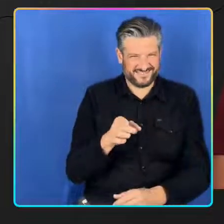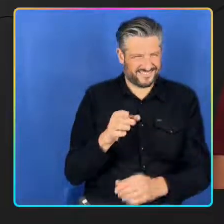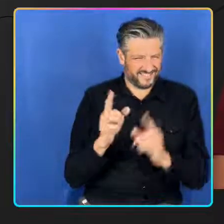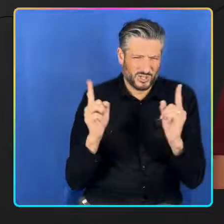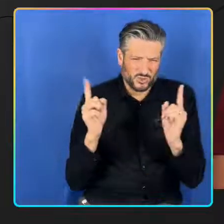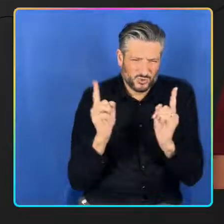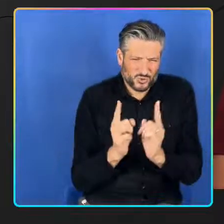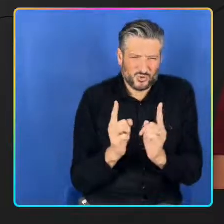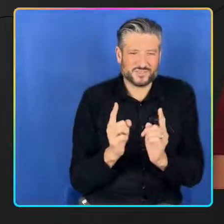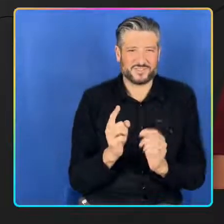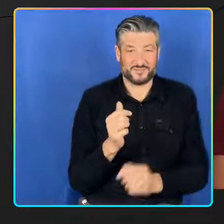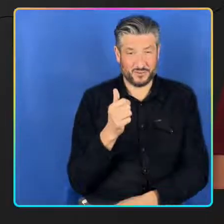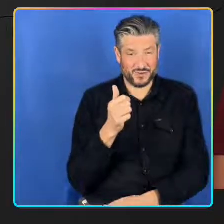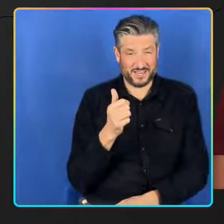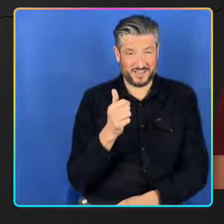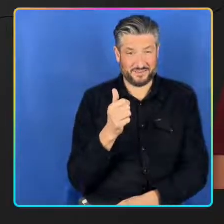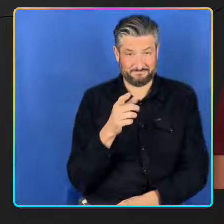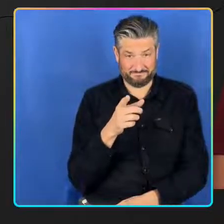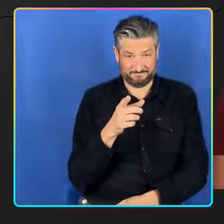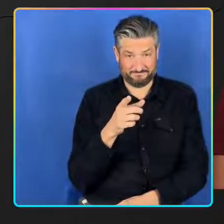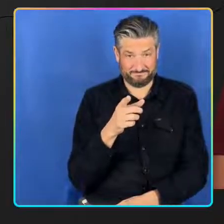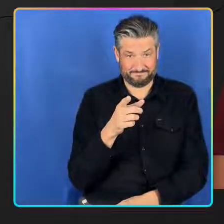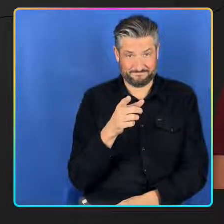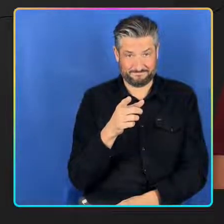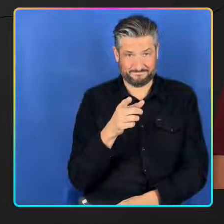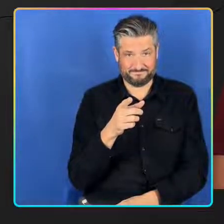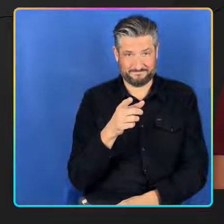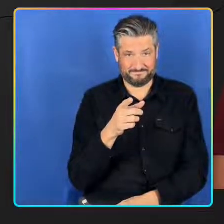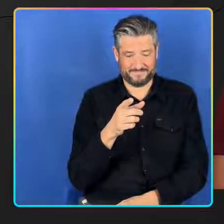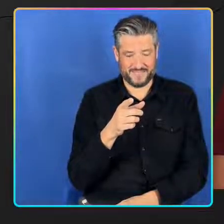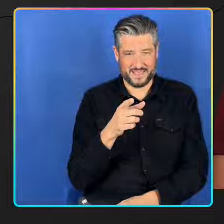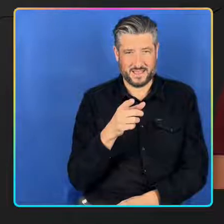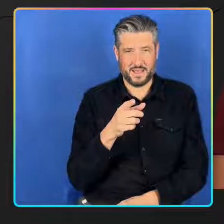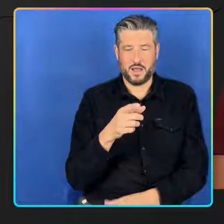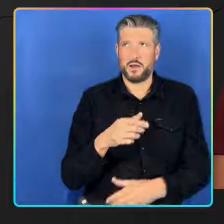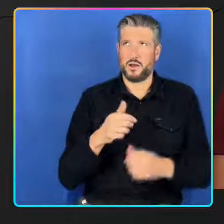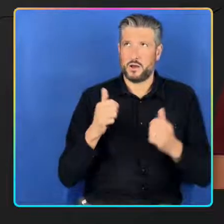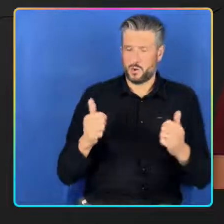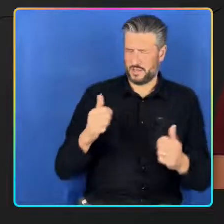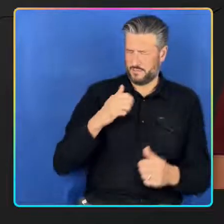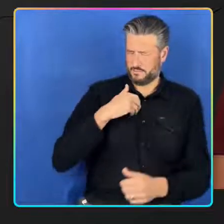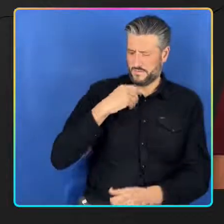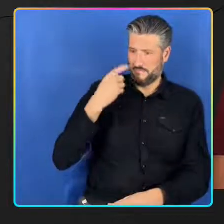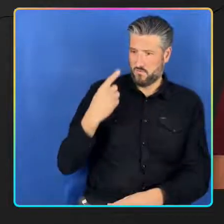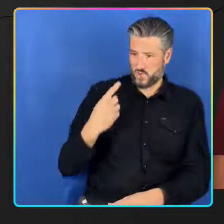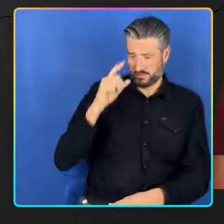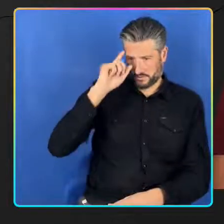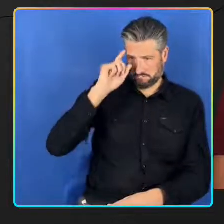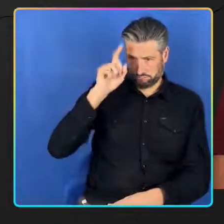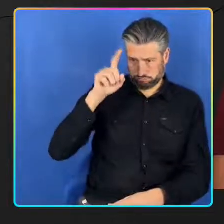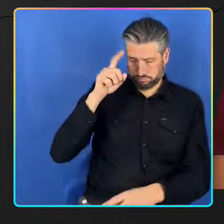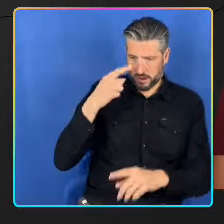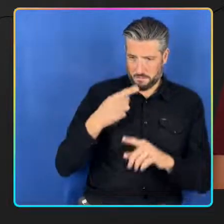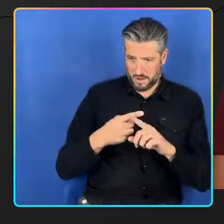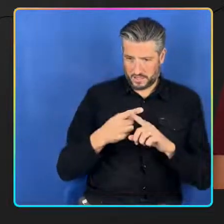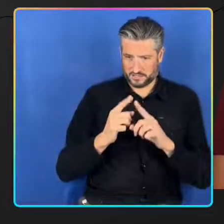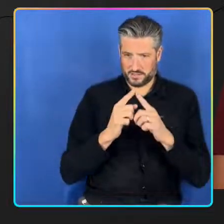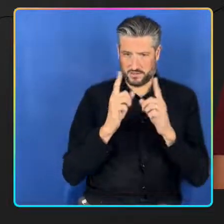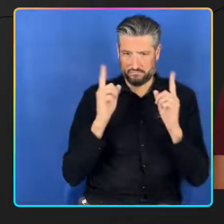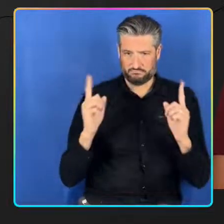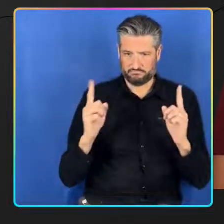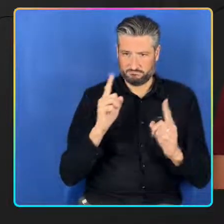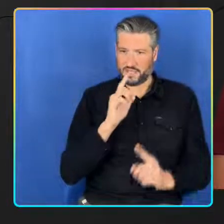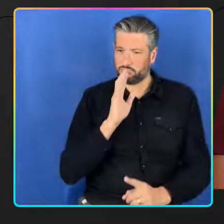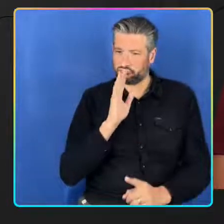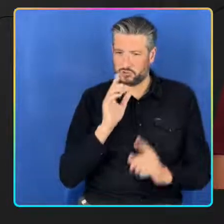sentence long. Does that sound okay? Okay. First thing that comes to mind, and no more than a sentence long. Yeah, sounds